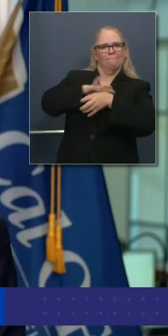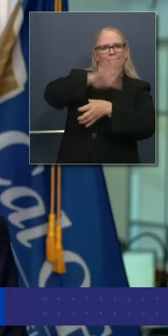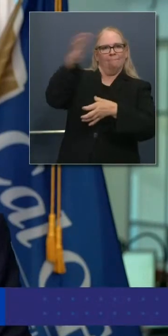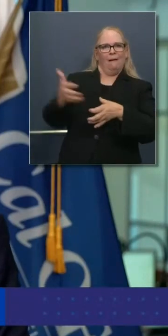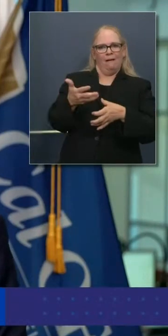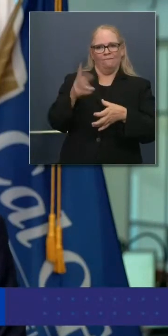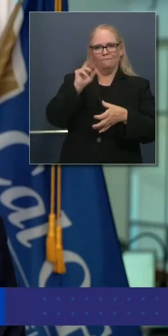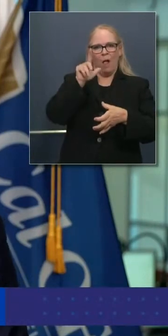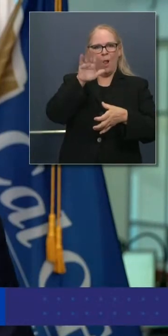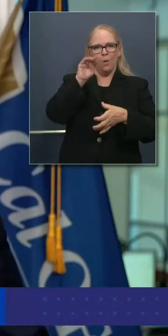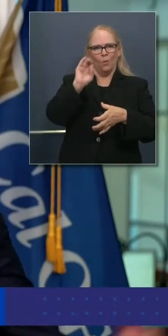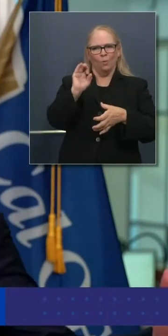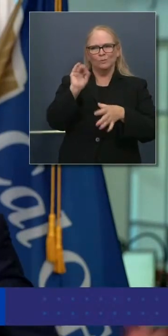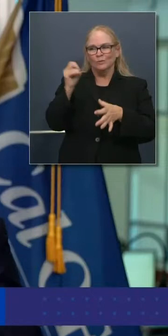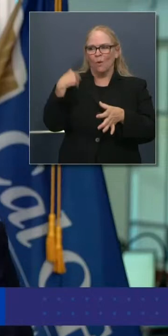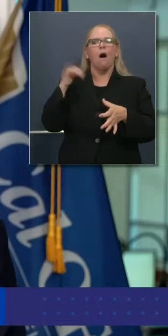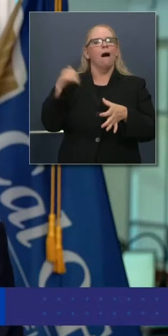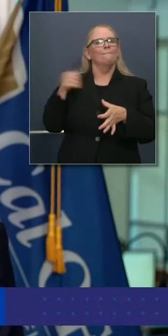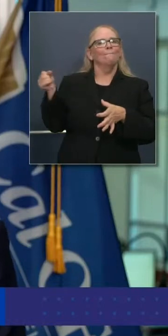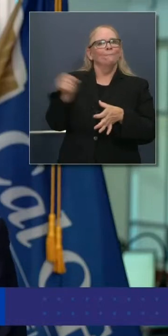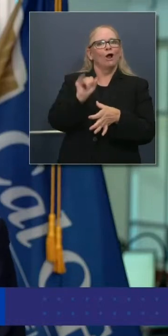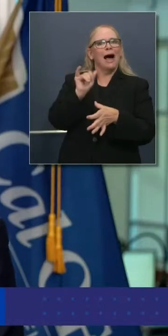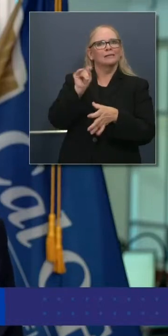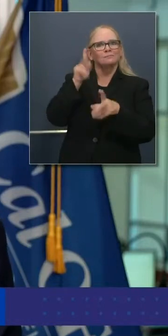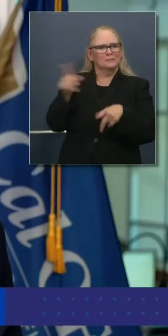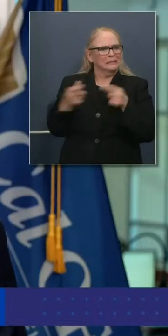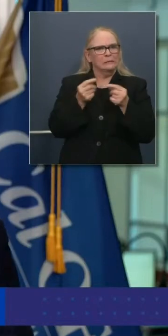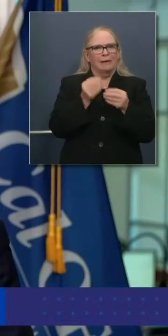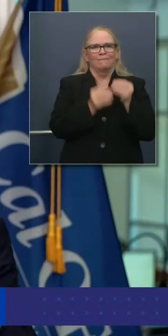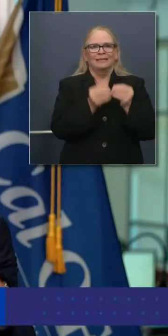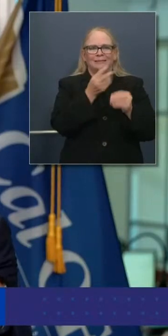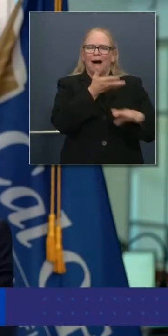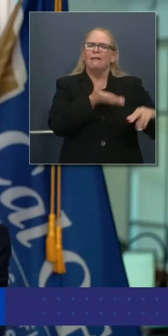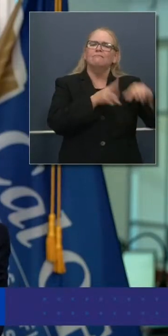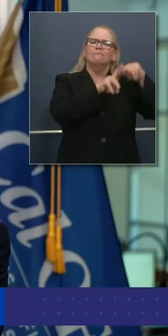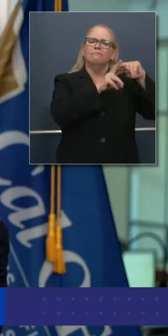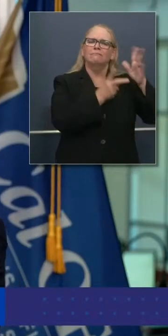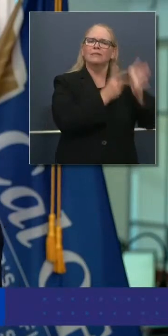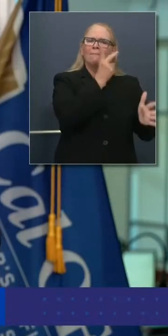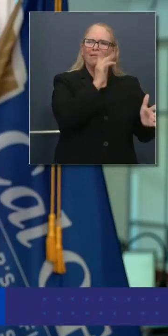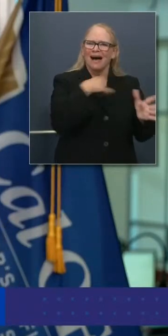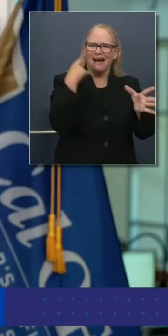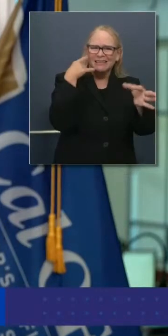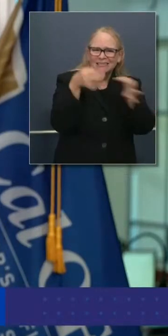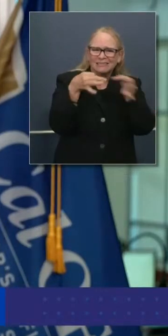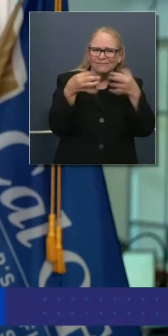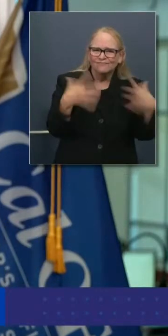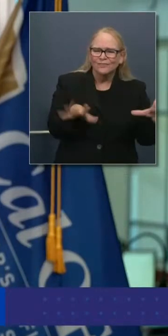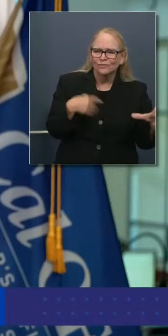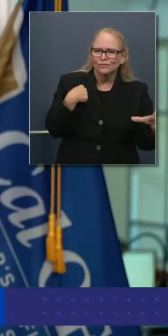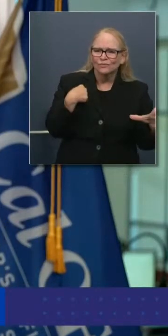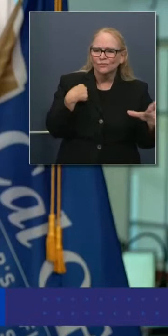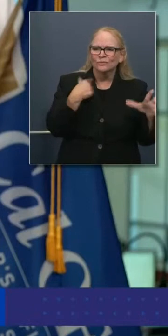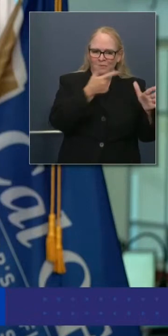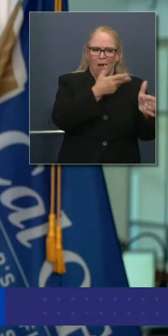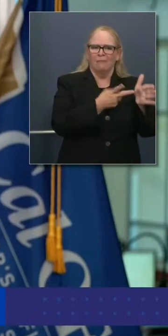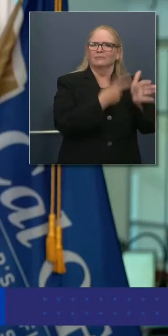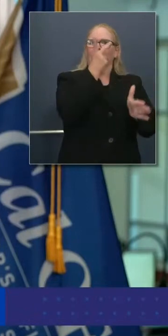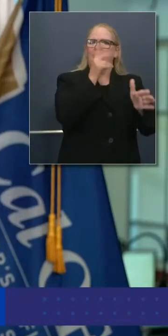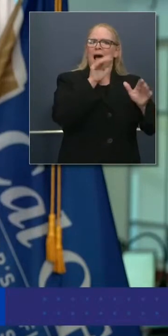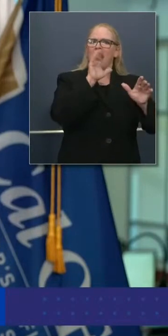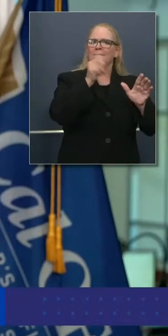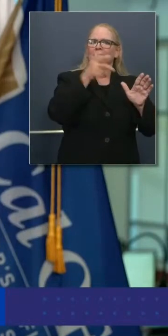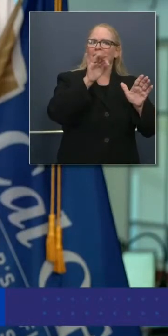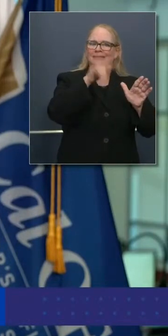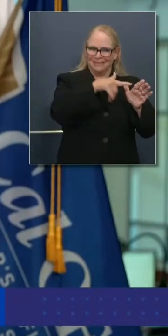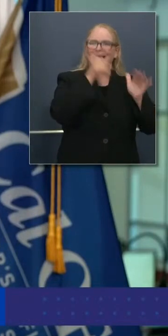of the cases that we're experiencing in a state as large at the moment. And so we need to isolate. That's why we had Amy Tong as part of our IT